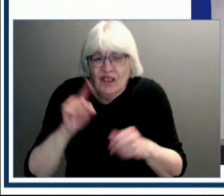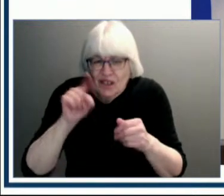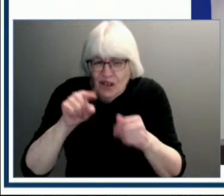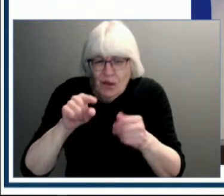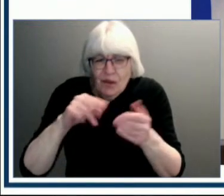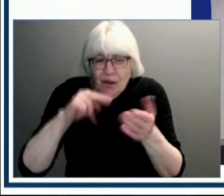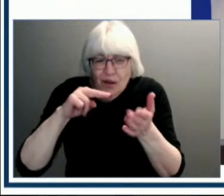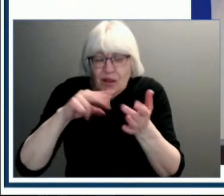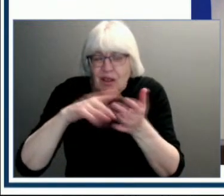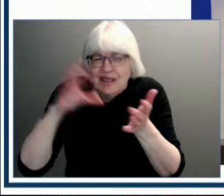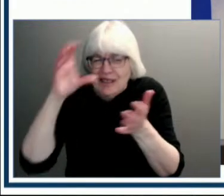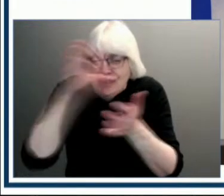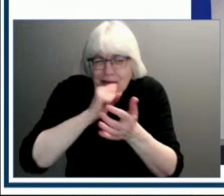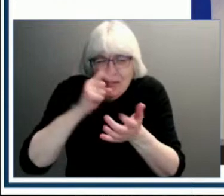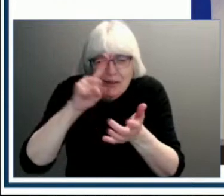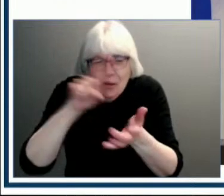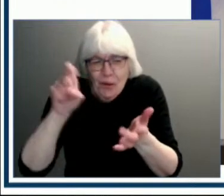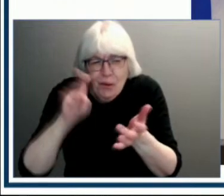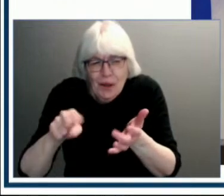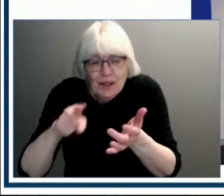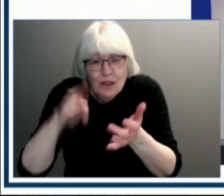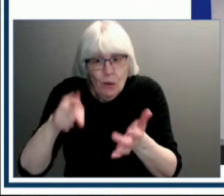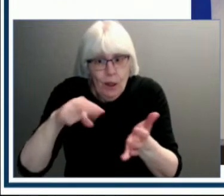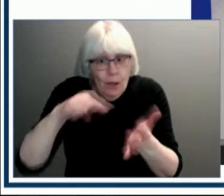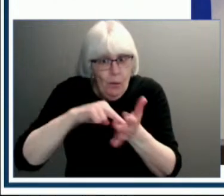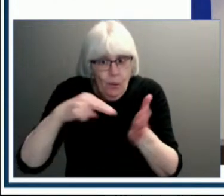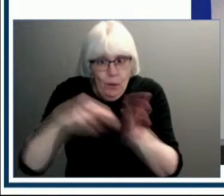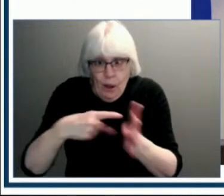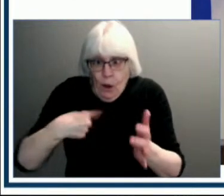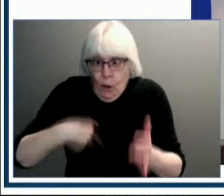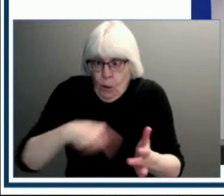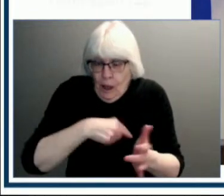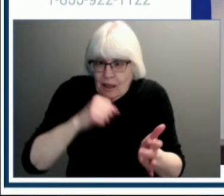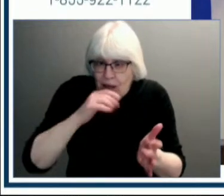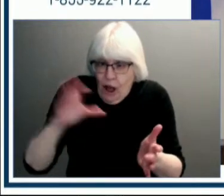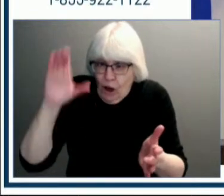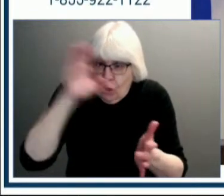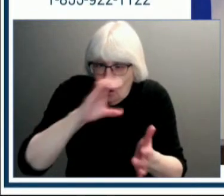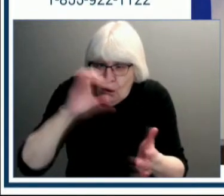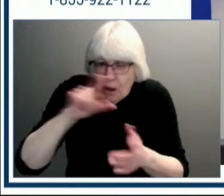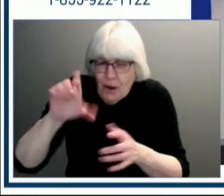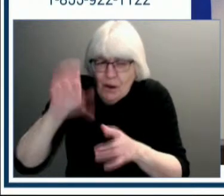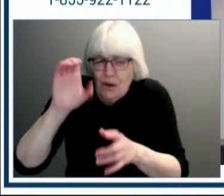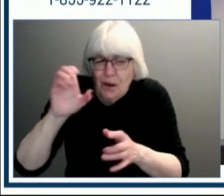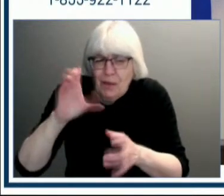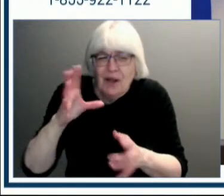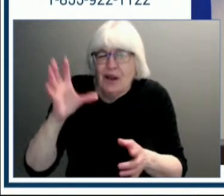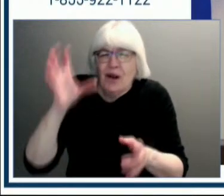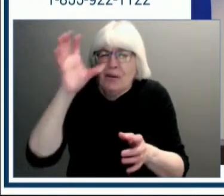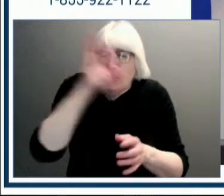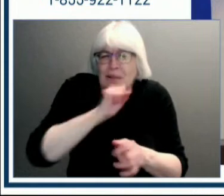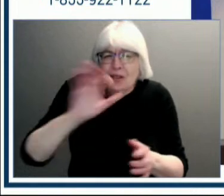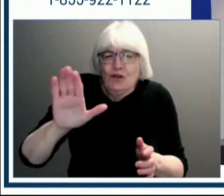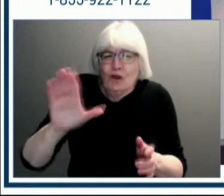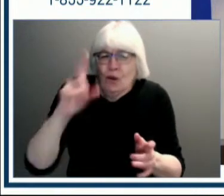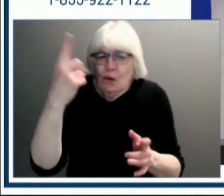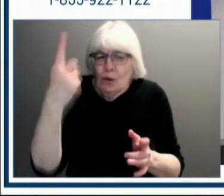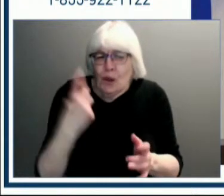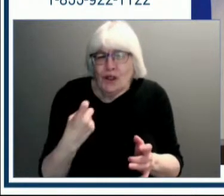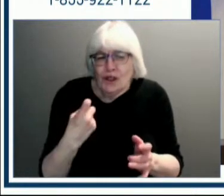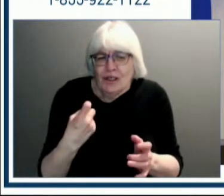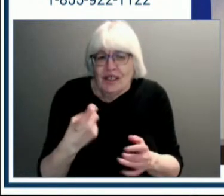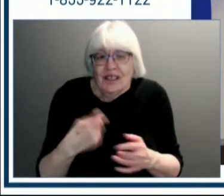in Cape Breton. I'm not sure if I misread the question or not, but we are asking Nova Scotians across the entire